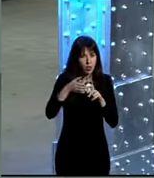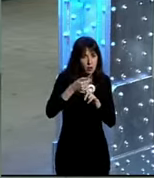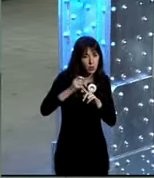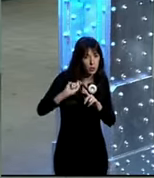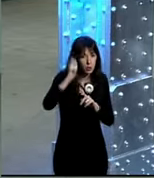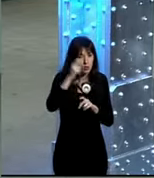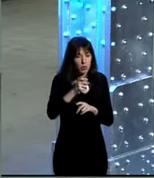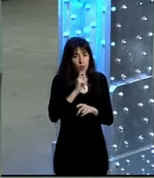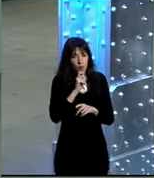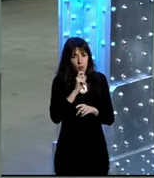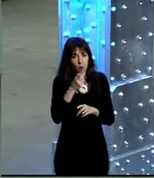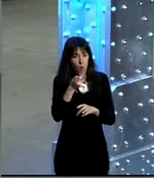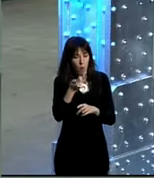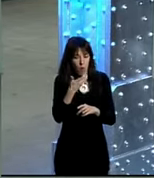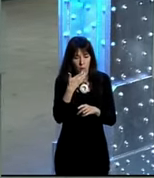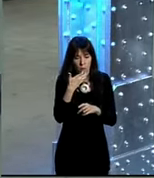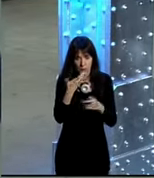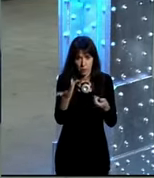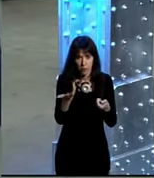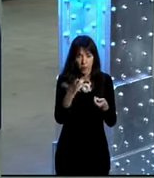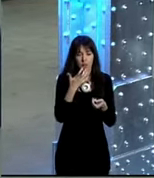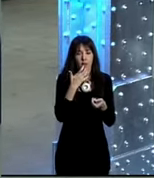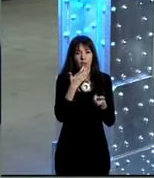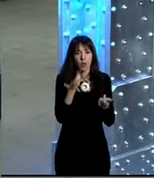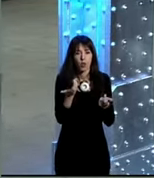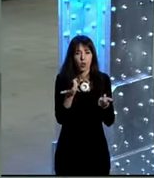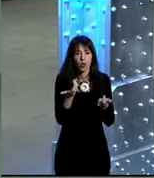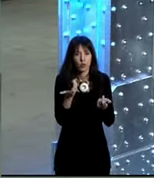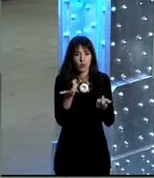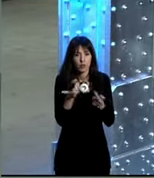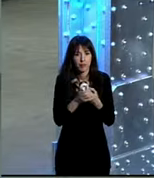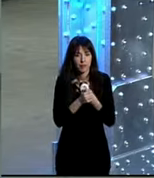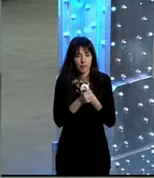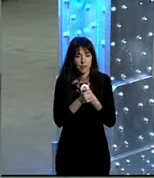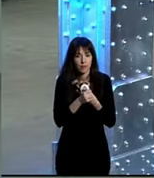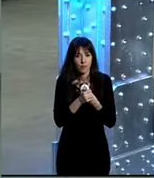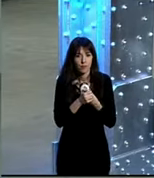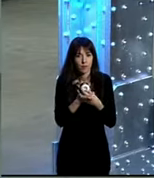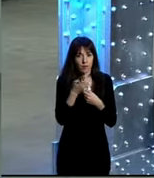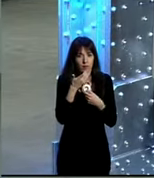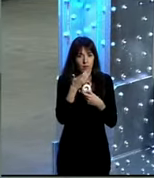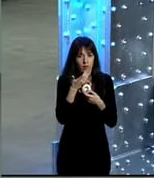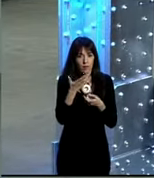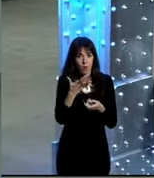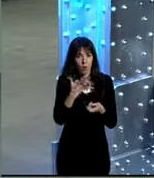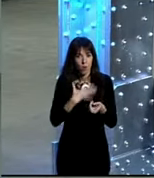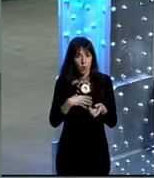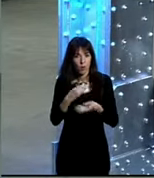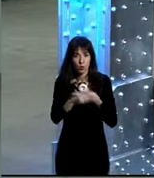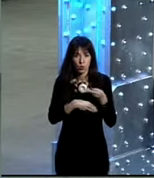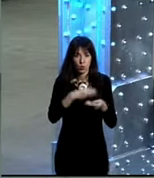services readily available today for free can be used to create your own solutions for a very specific